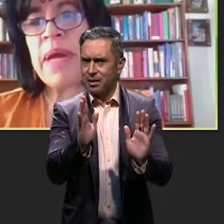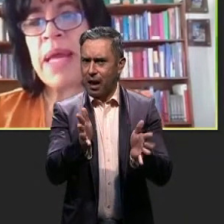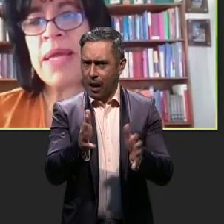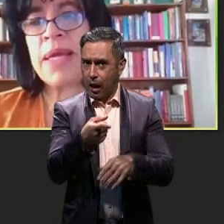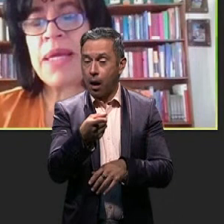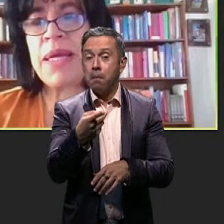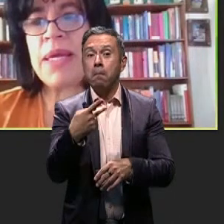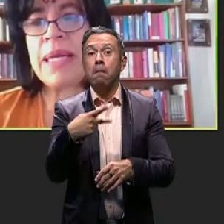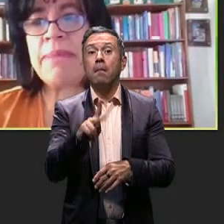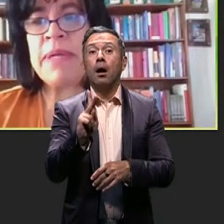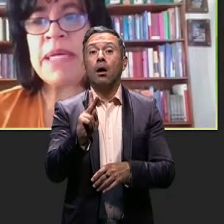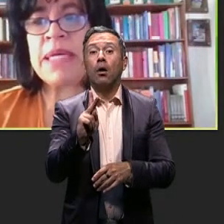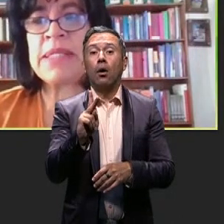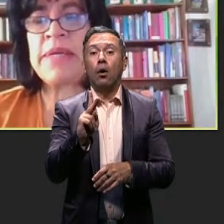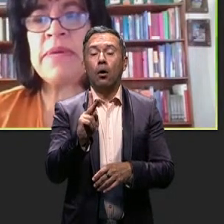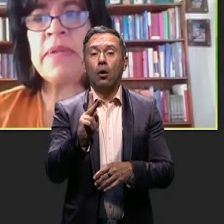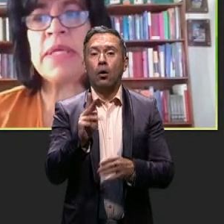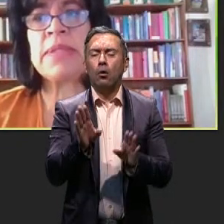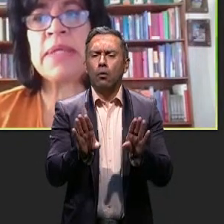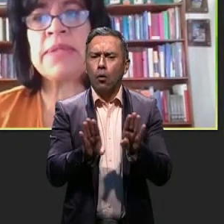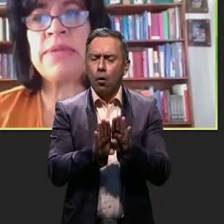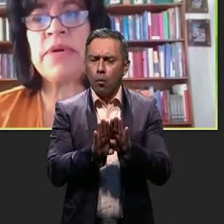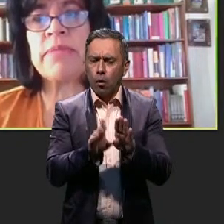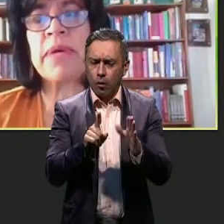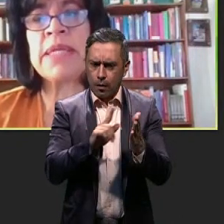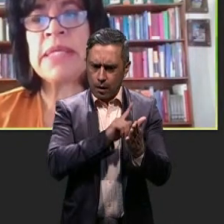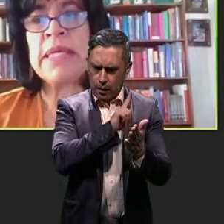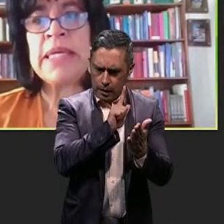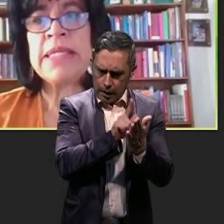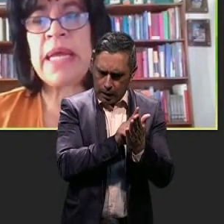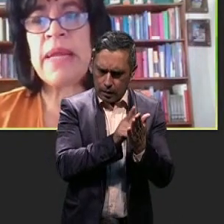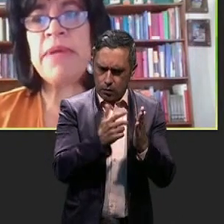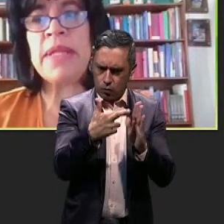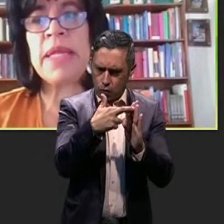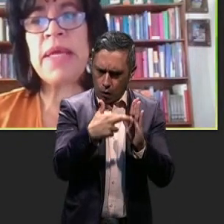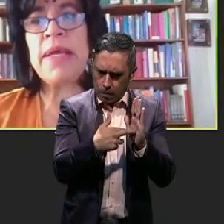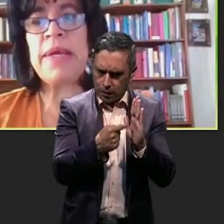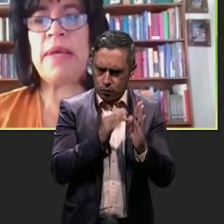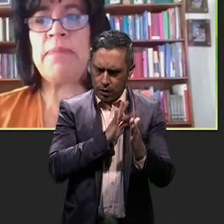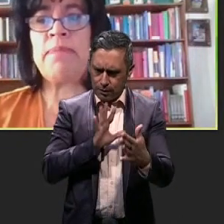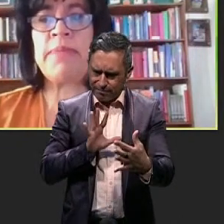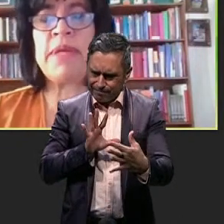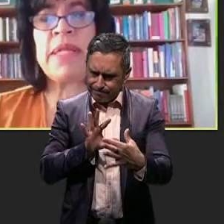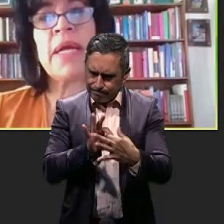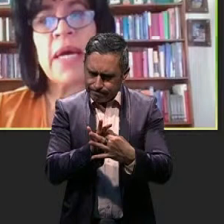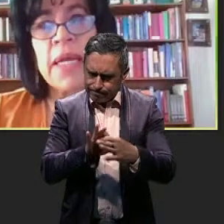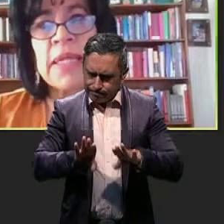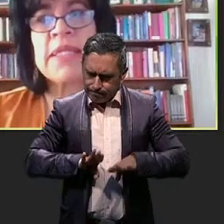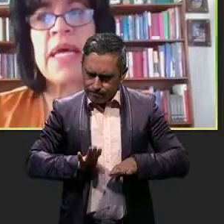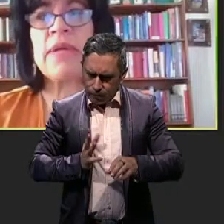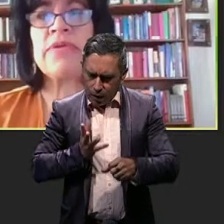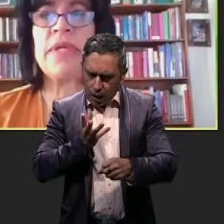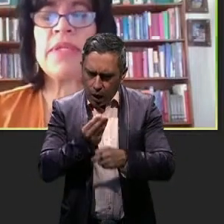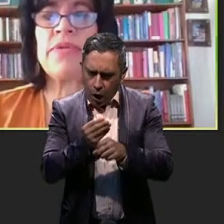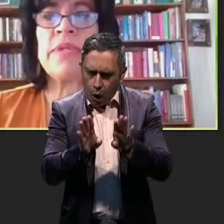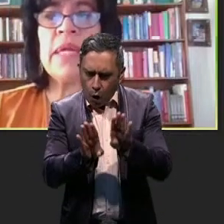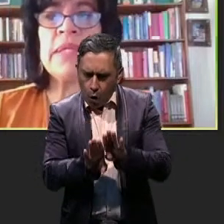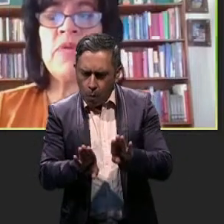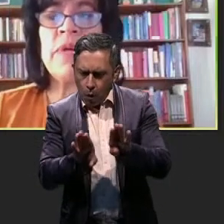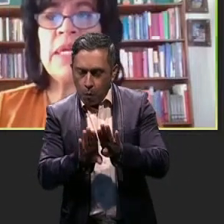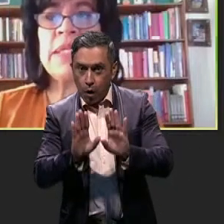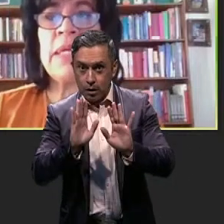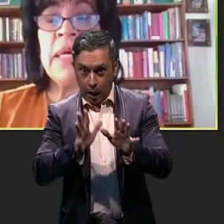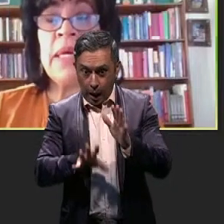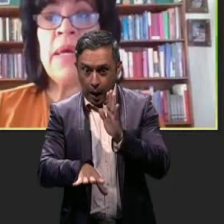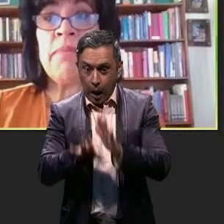are not finding the way in which the application or enforcement of these rules will truly